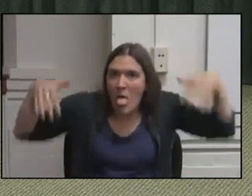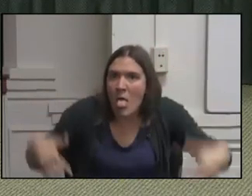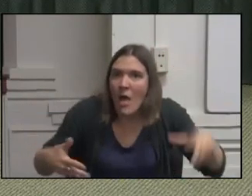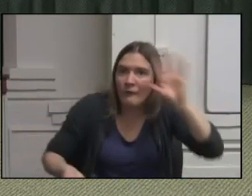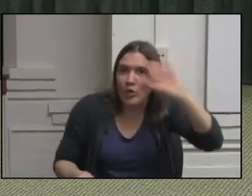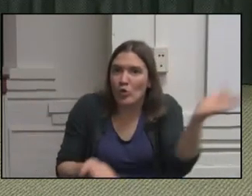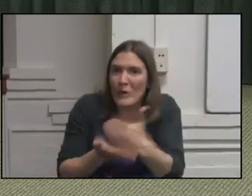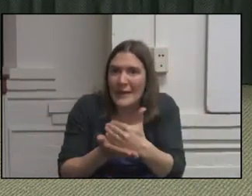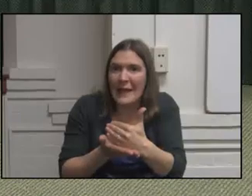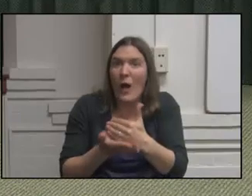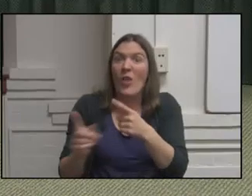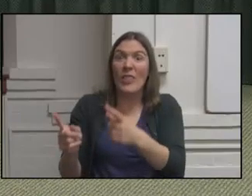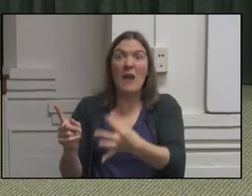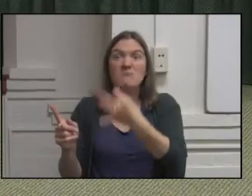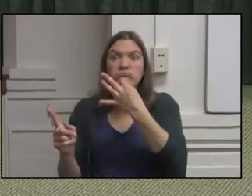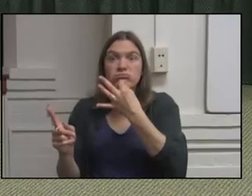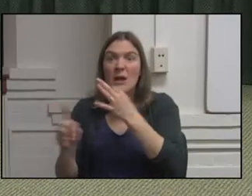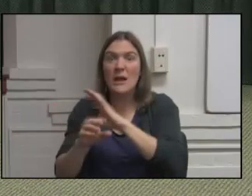computers, that. And that's why they lived.